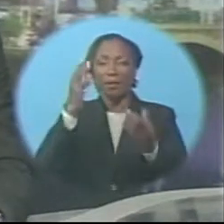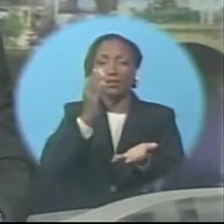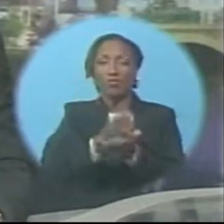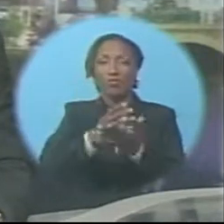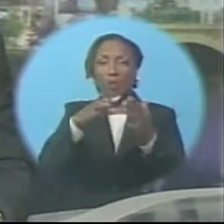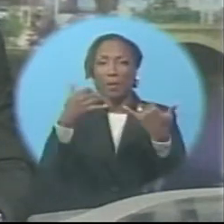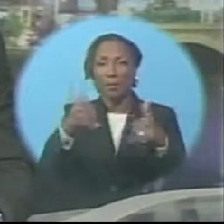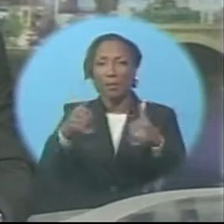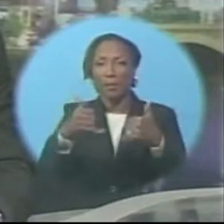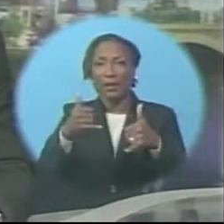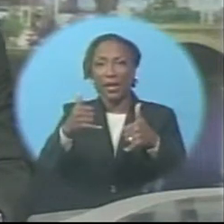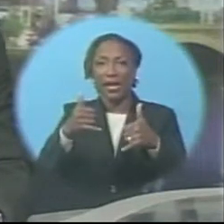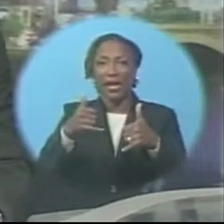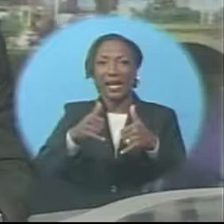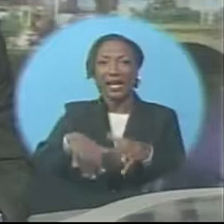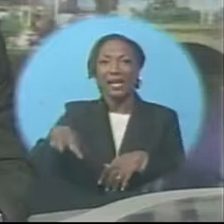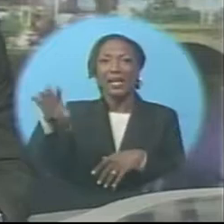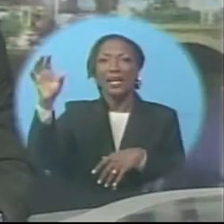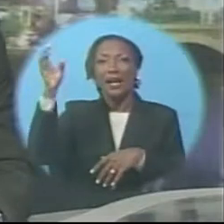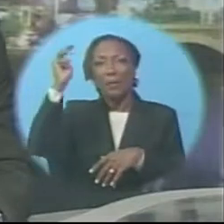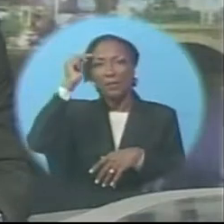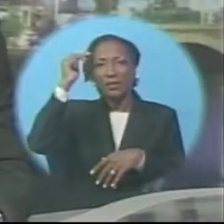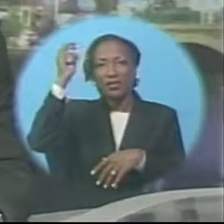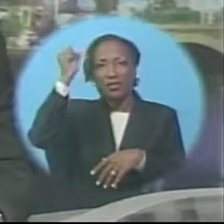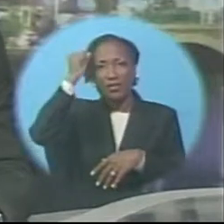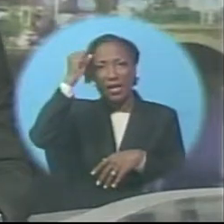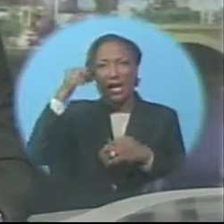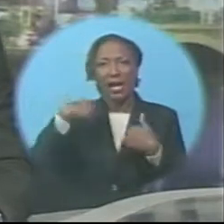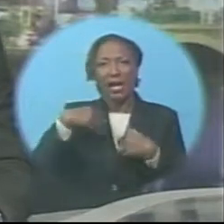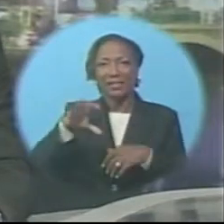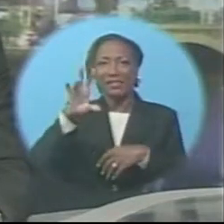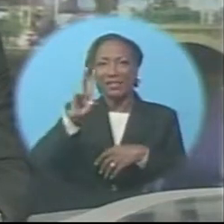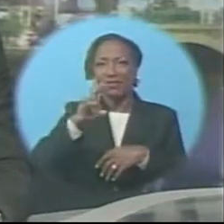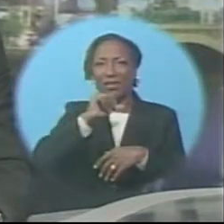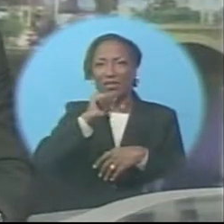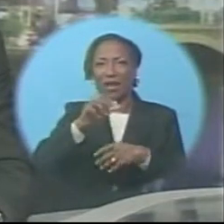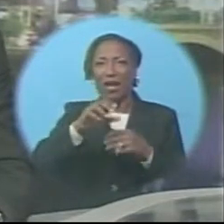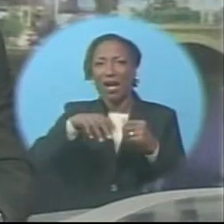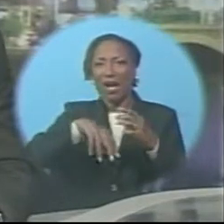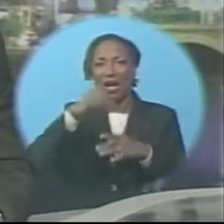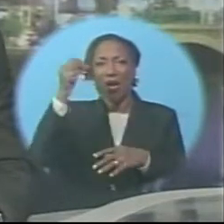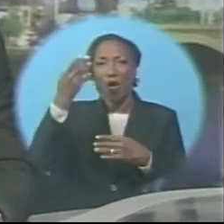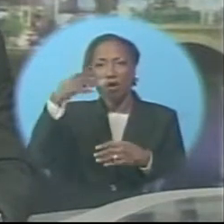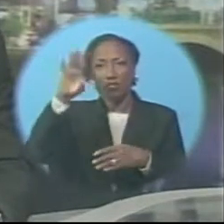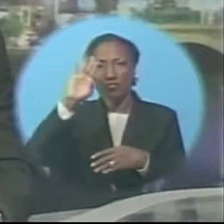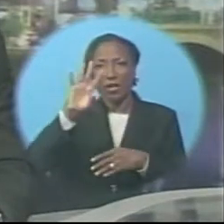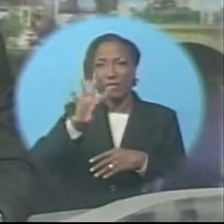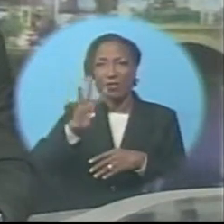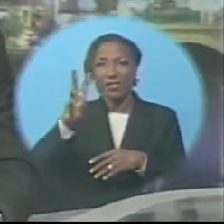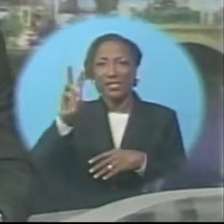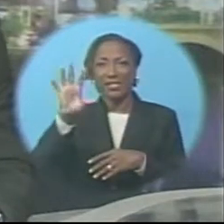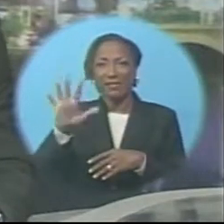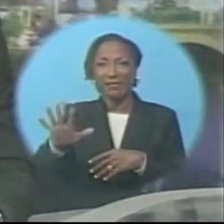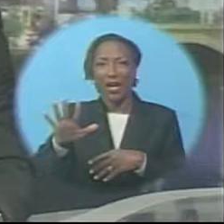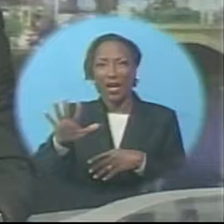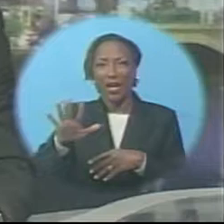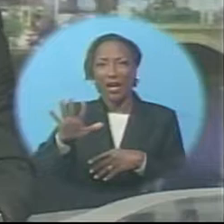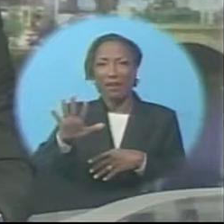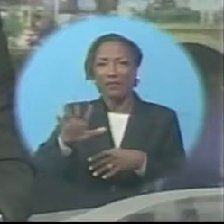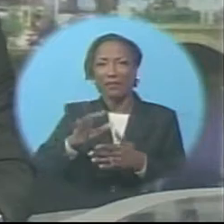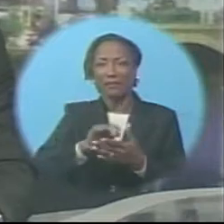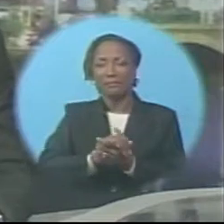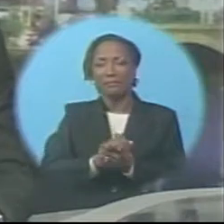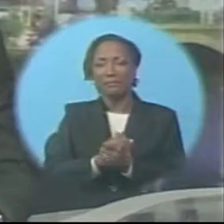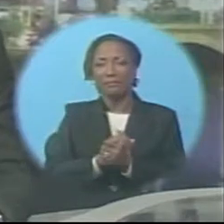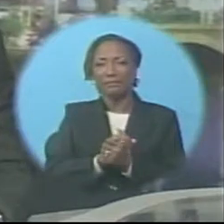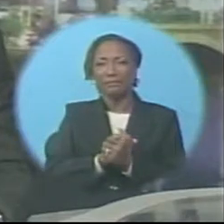on 100 with Mitchell Starc not out on 7 in Australia's 465 for 6 at stumps. Here are some of the day's